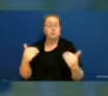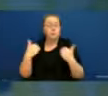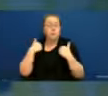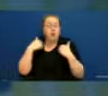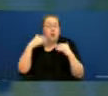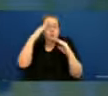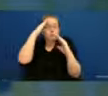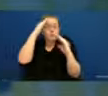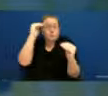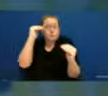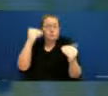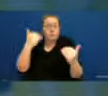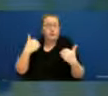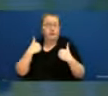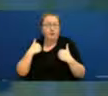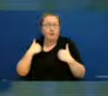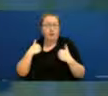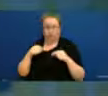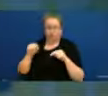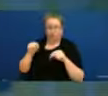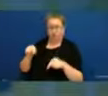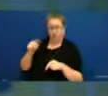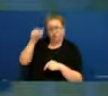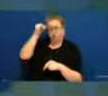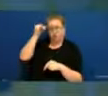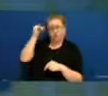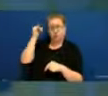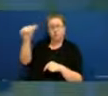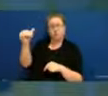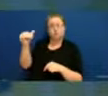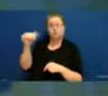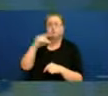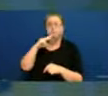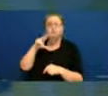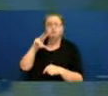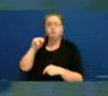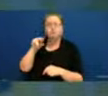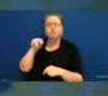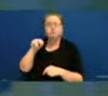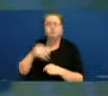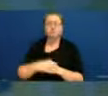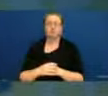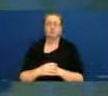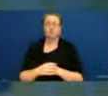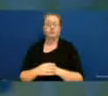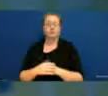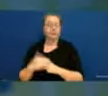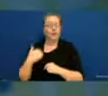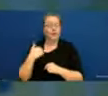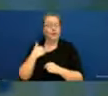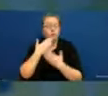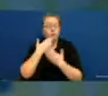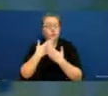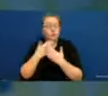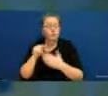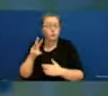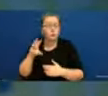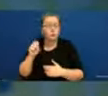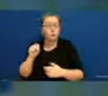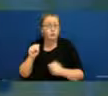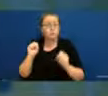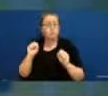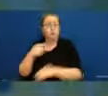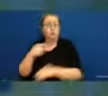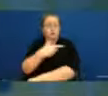We do have hope. This is not forever. This week we've heard positive news about vaccines that will be coming